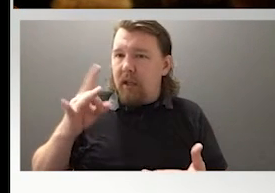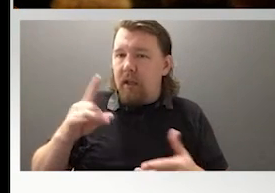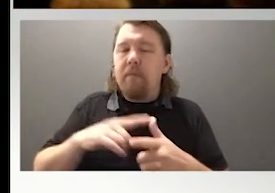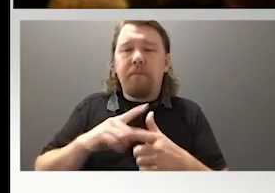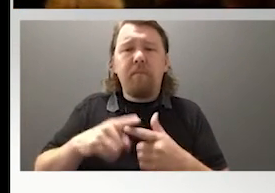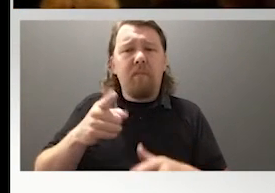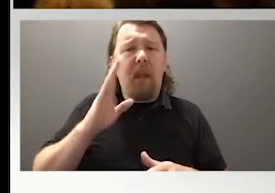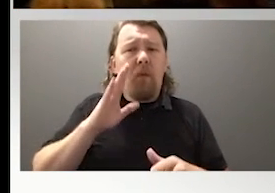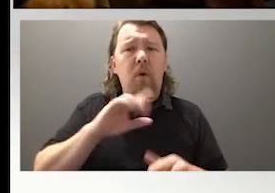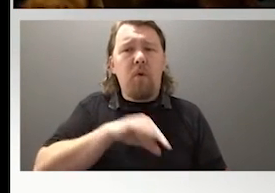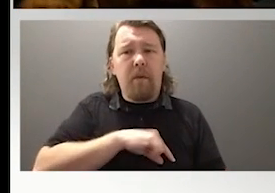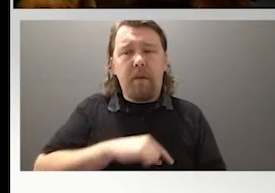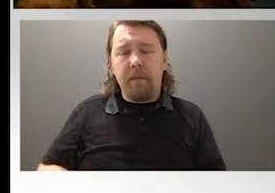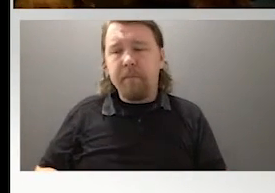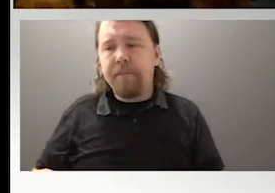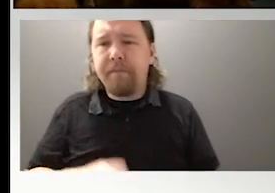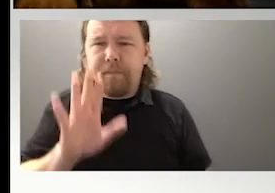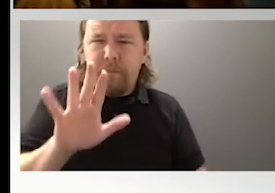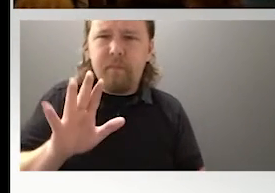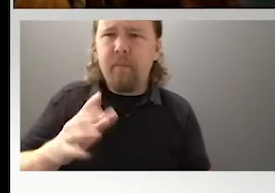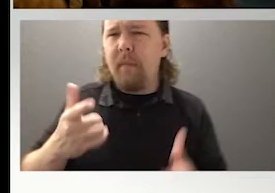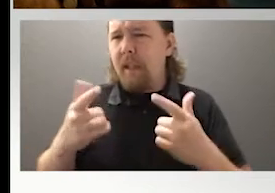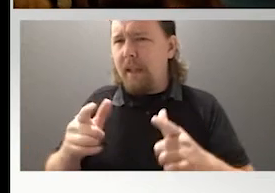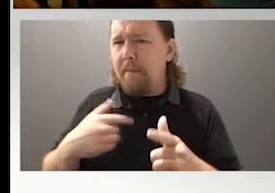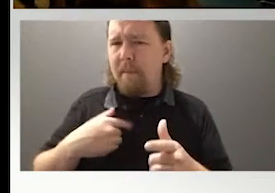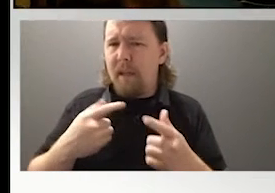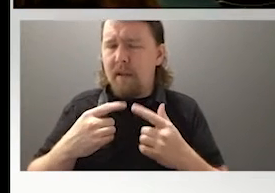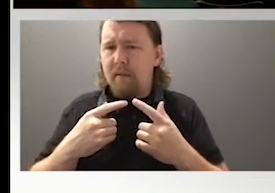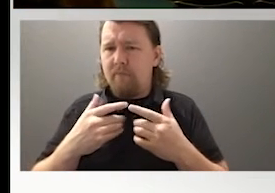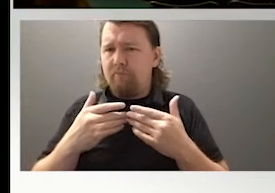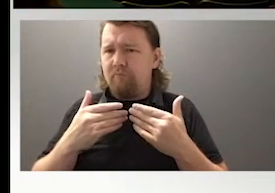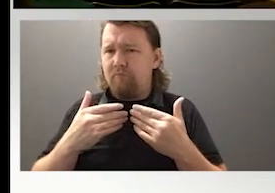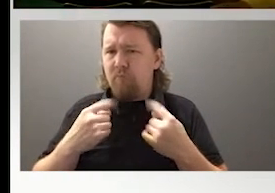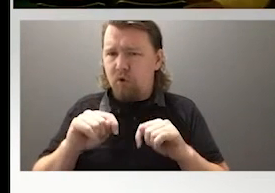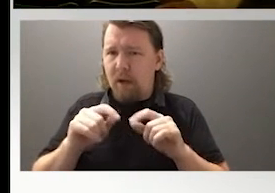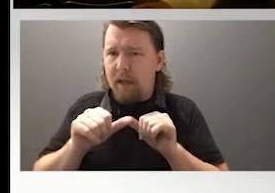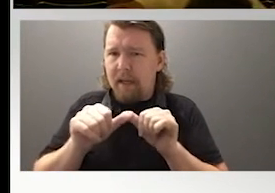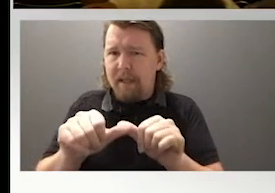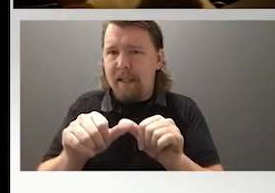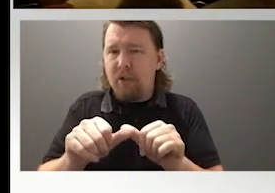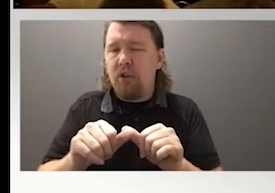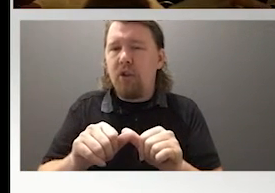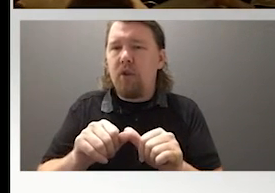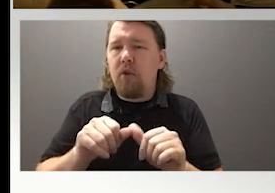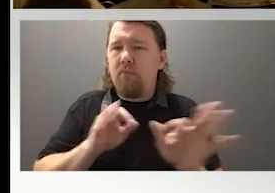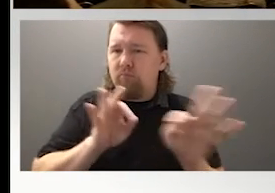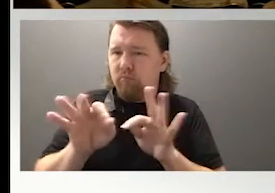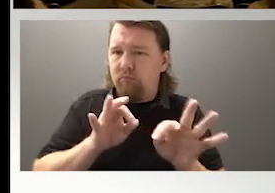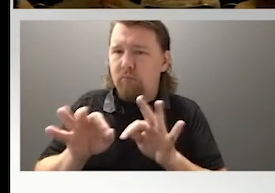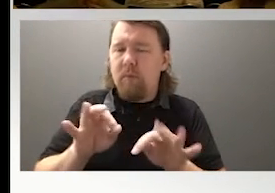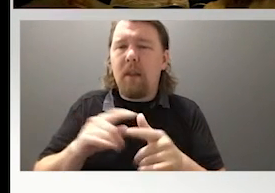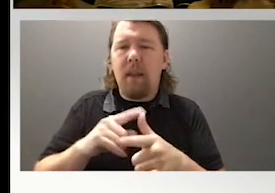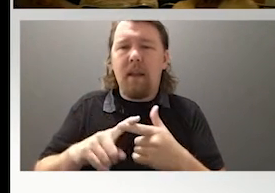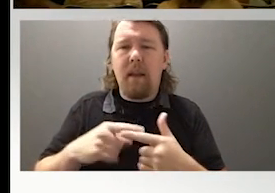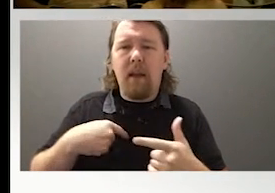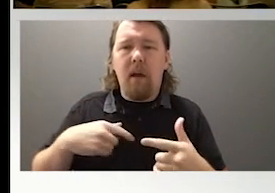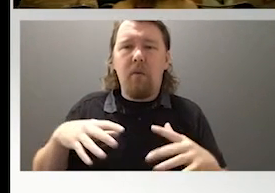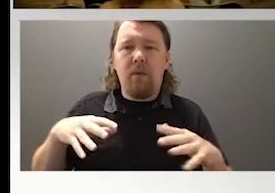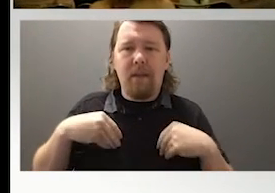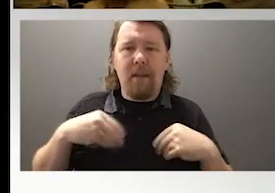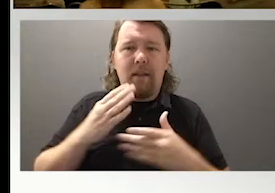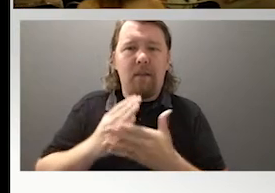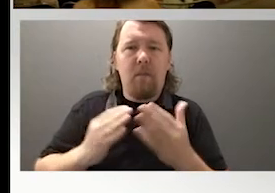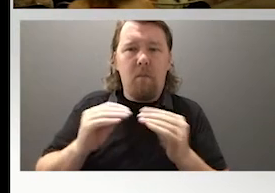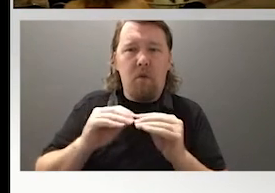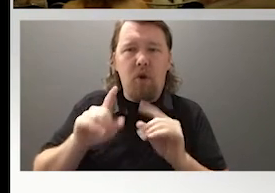be eligible. So let me just see if I can continue, and I'll be happy to take any more